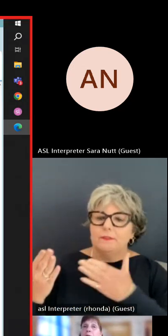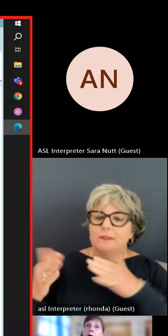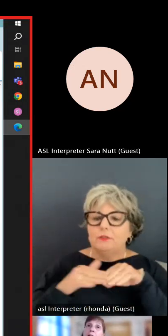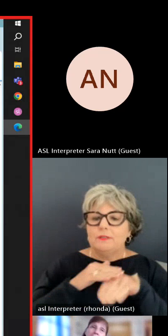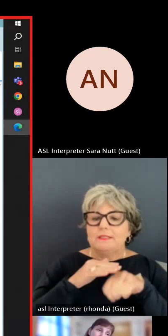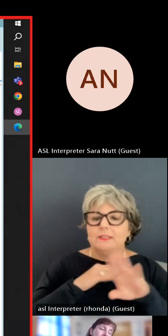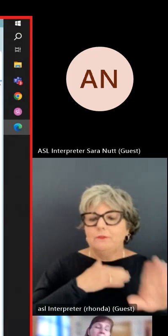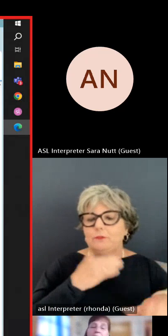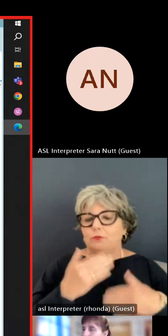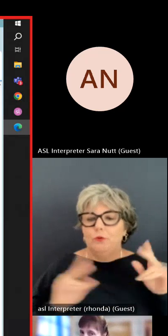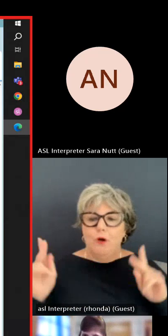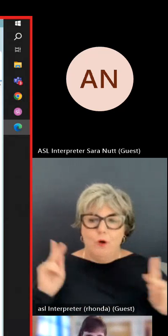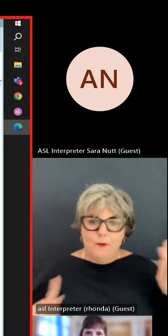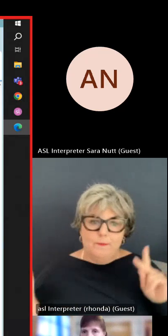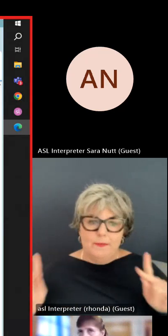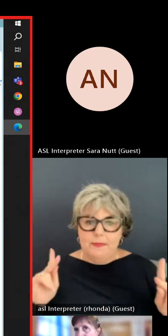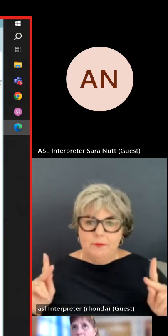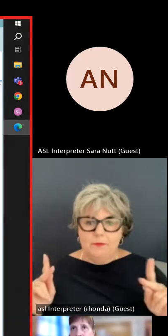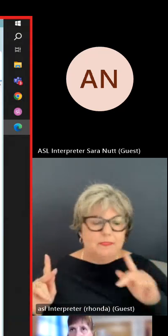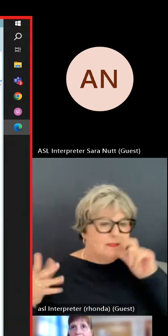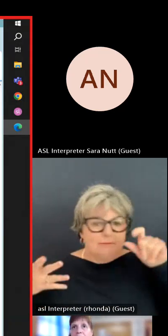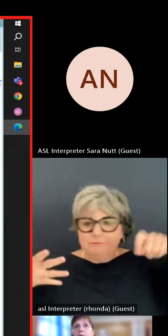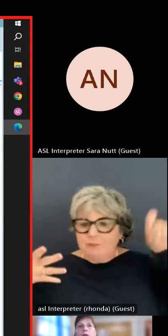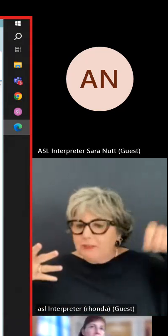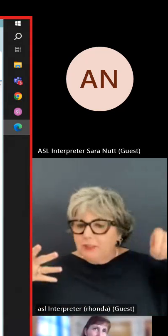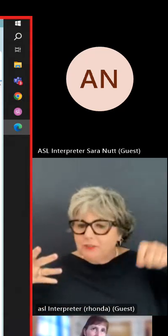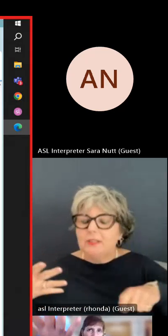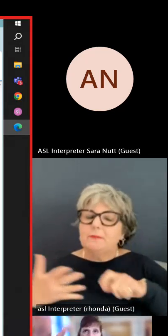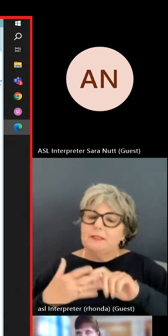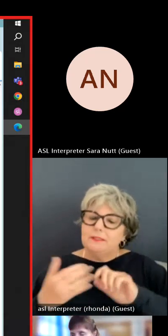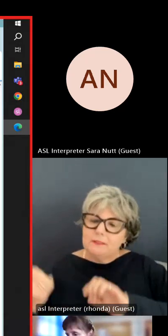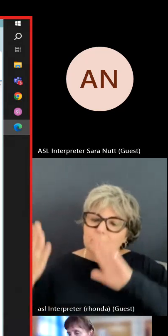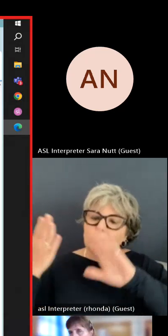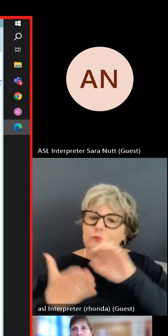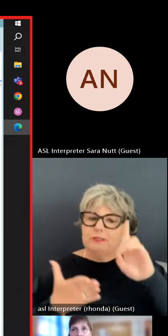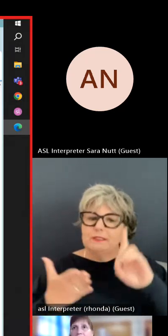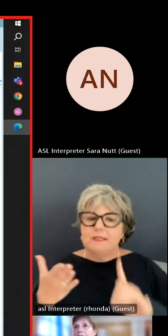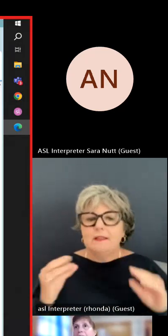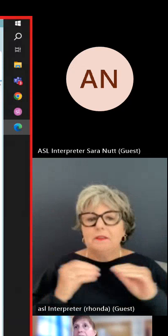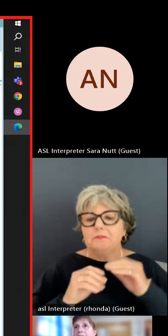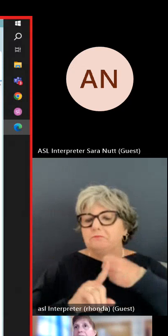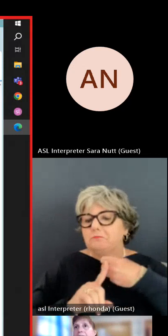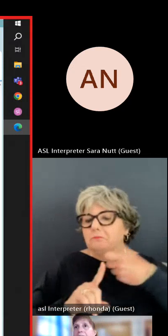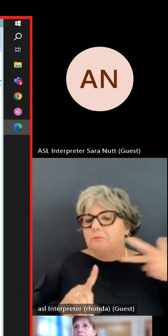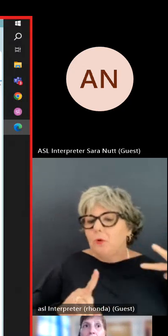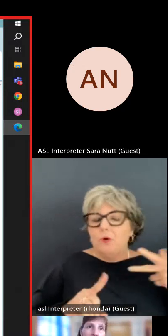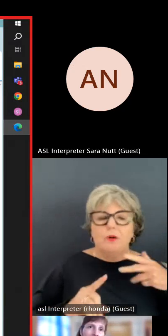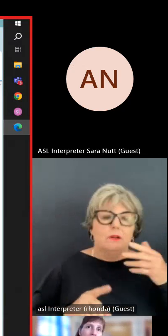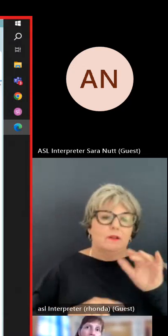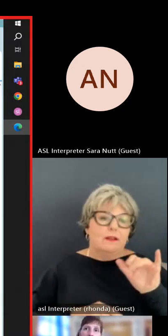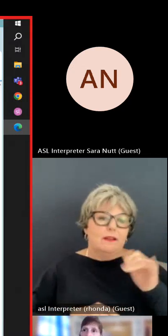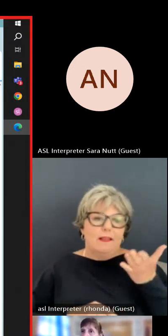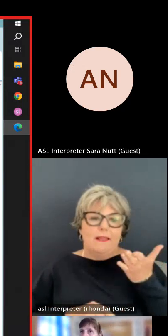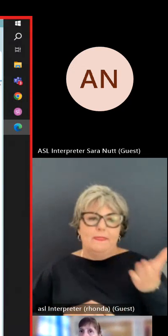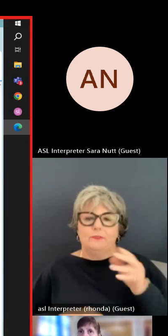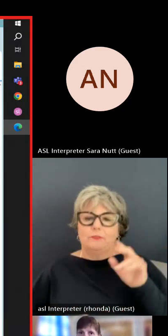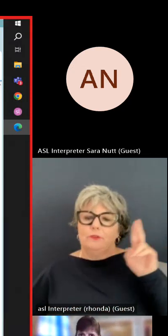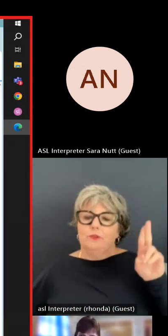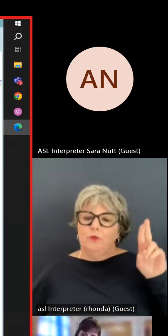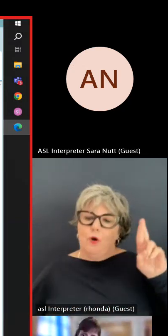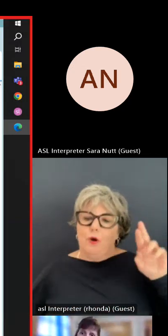accessible to everyone. It's not a checklist, it's more of a design approach, and there's more information at this particular